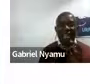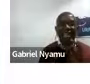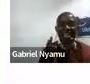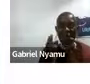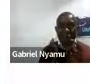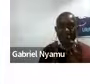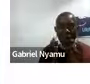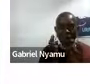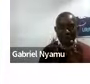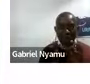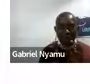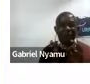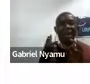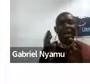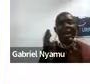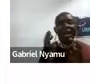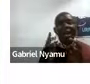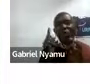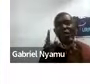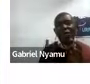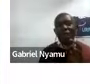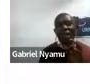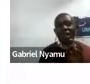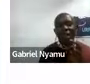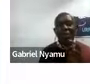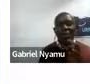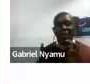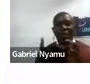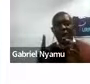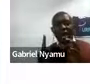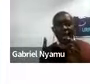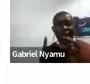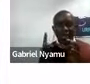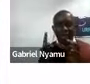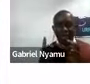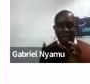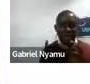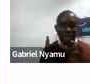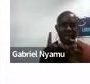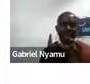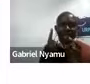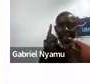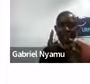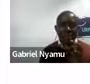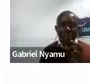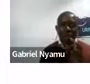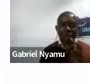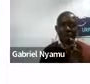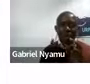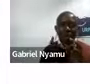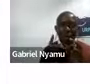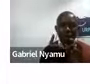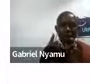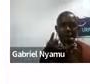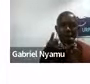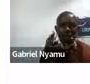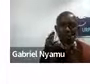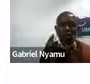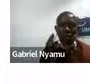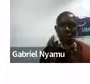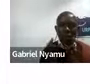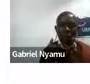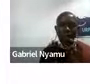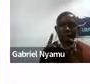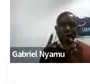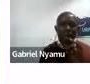confused in our own life. I want to give you an example of a case in business that can take this